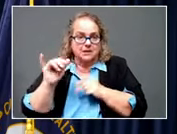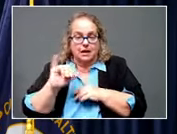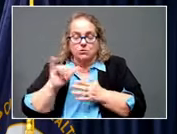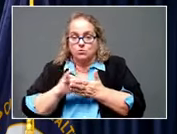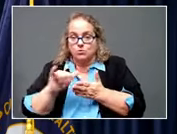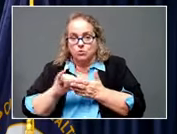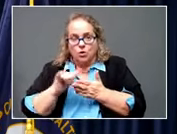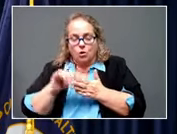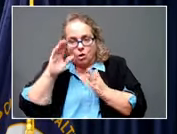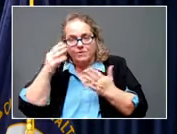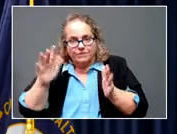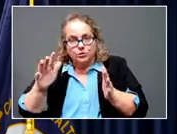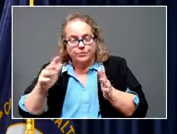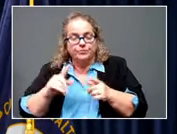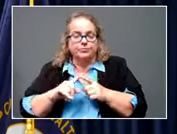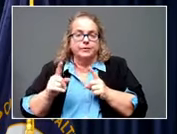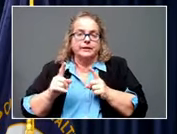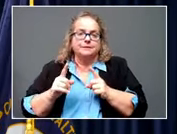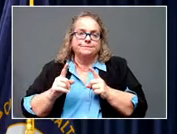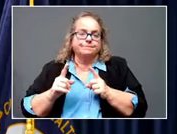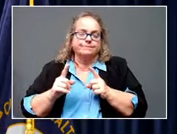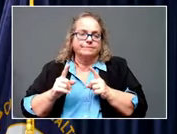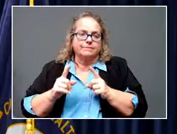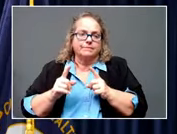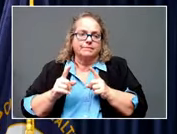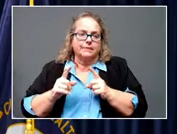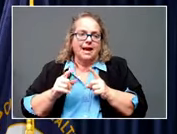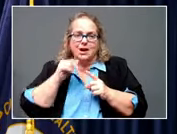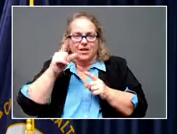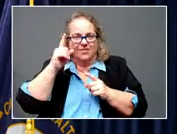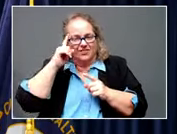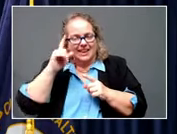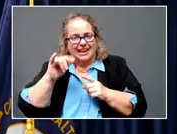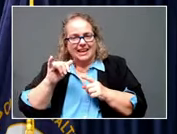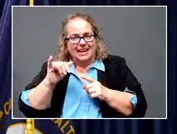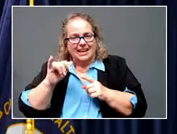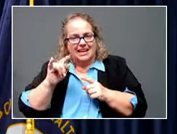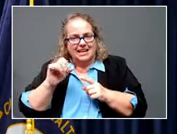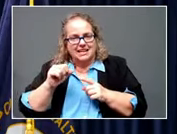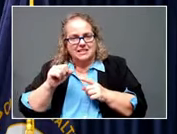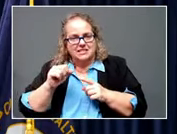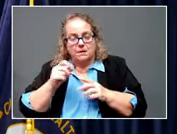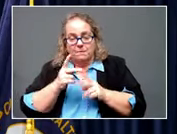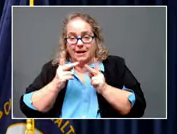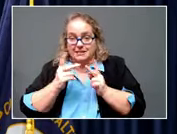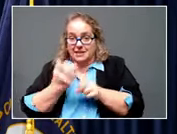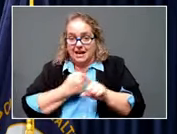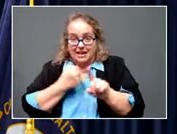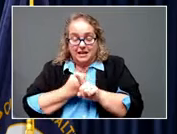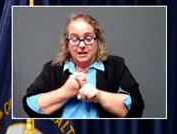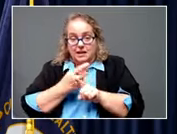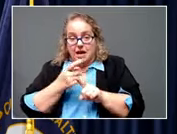It also hasn't, I don't think it's played itself out in places that have gotten hit as hard as we did and